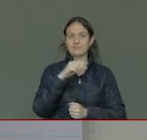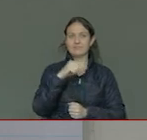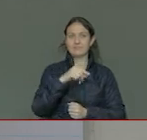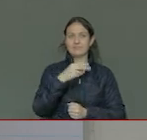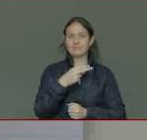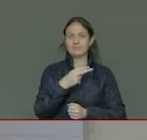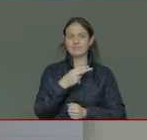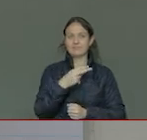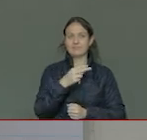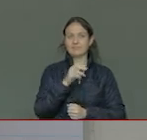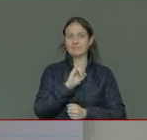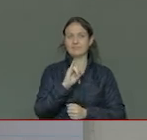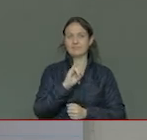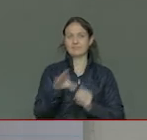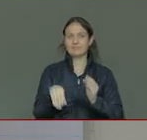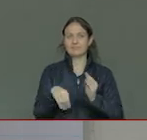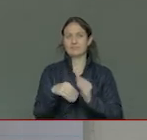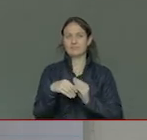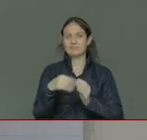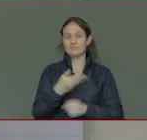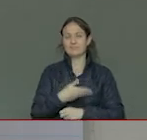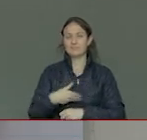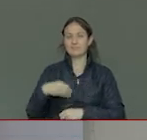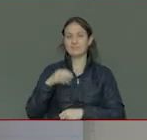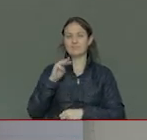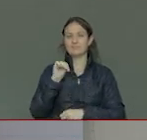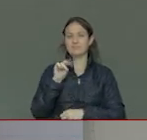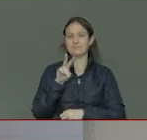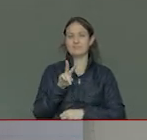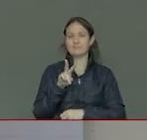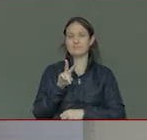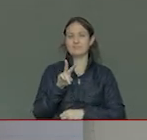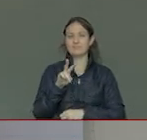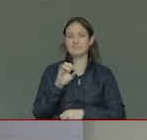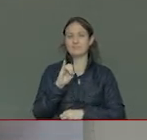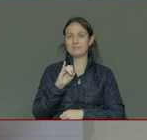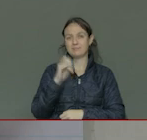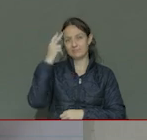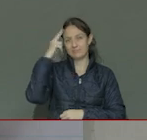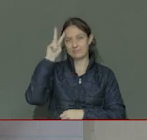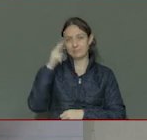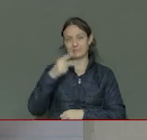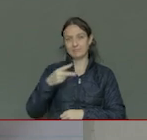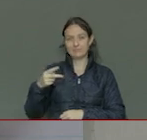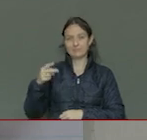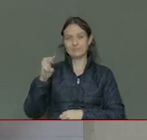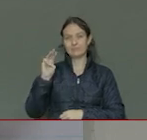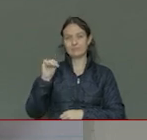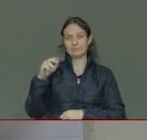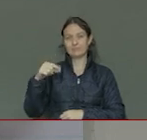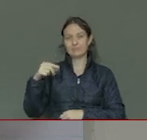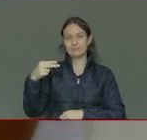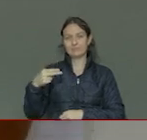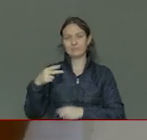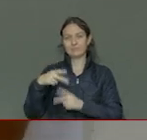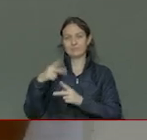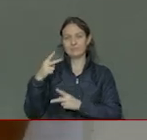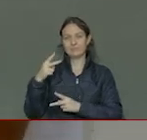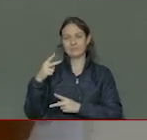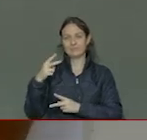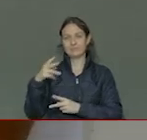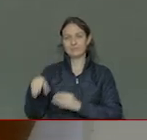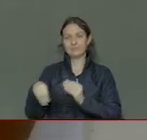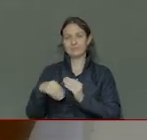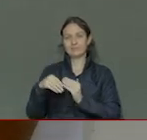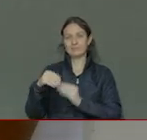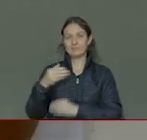MGH initial plus half MV initial squared equals MGH final